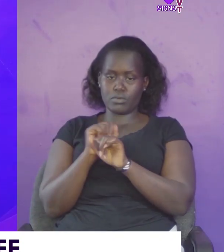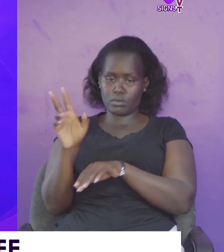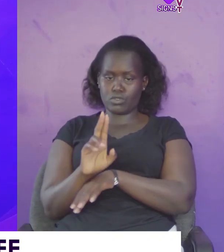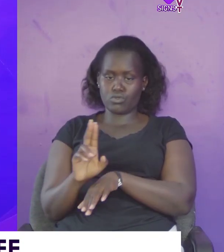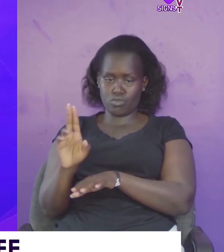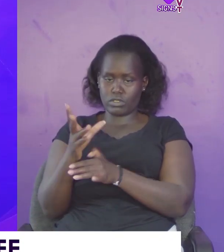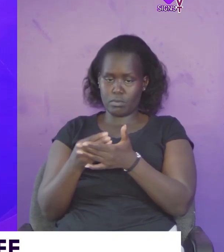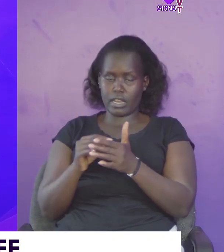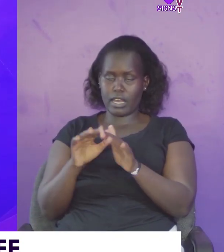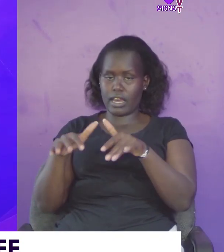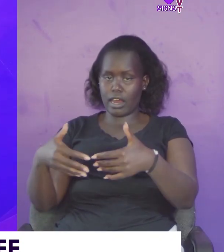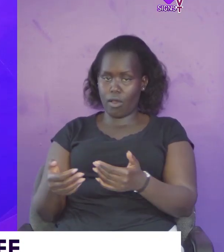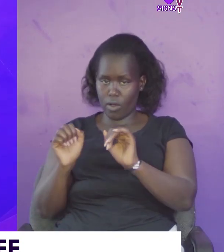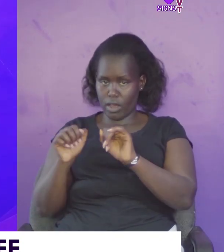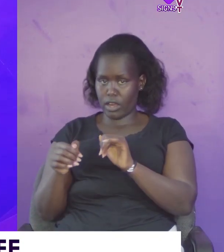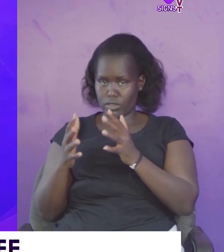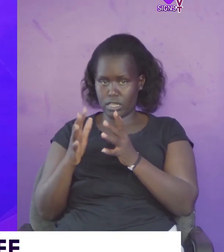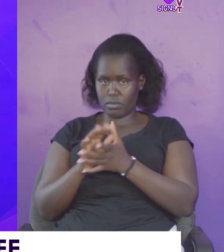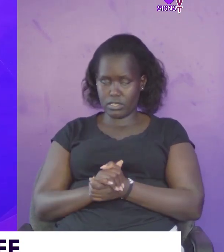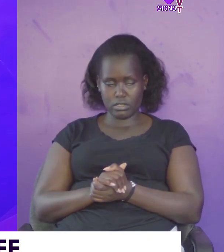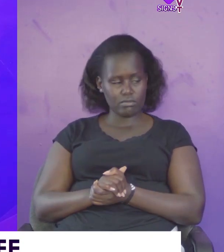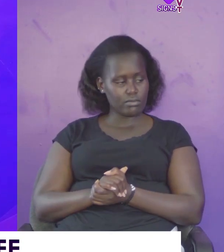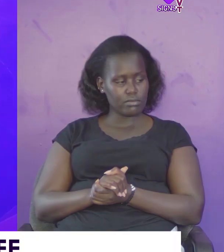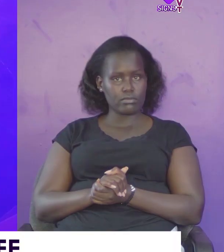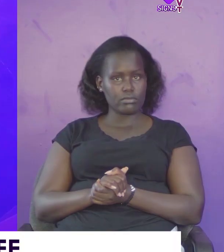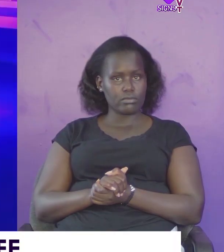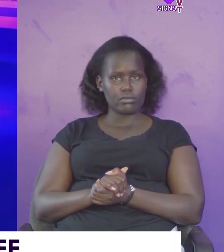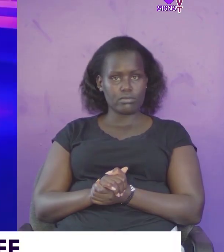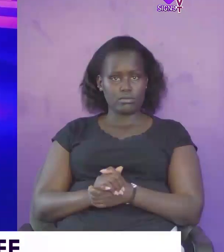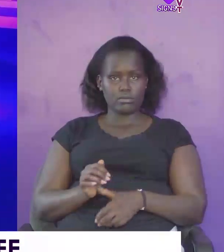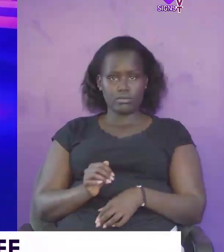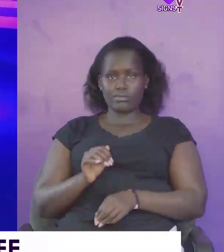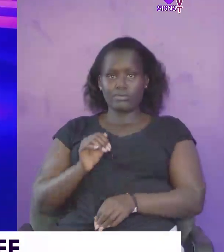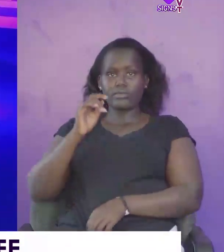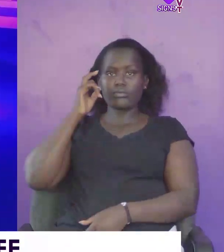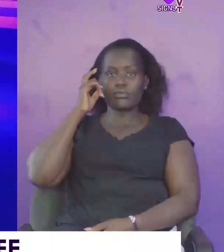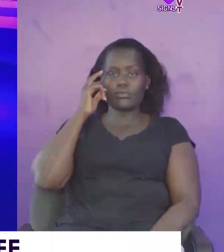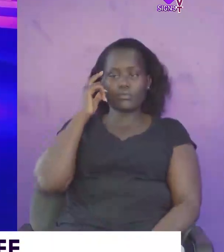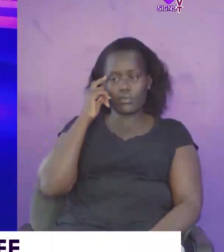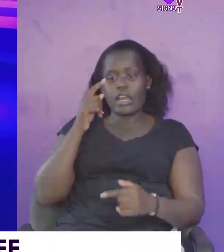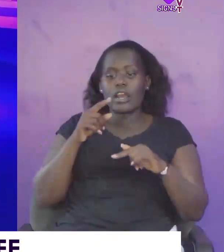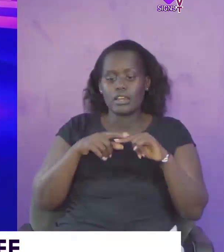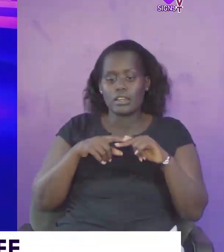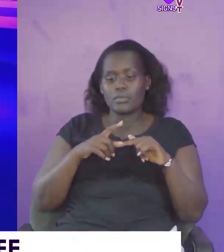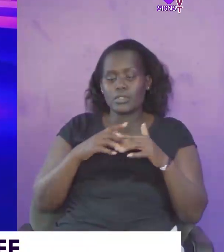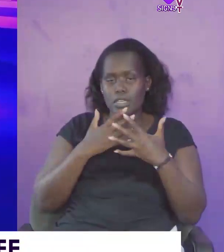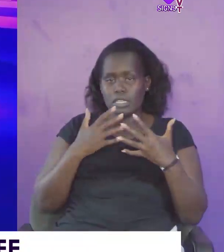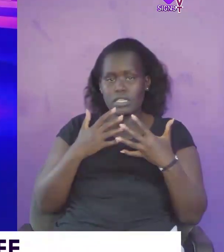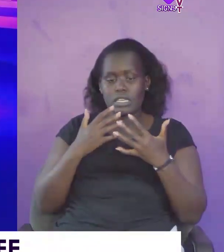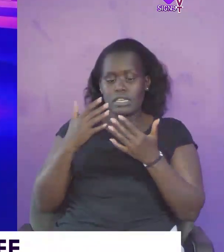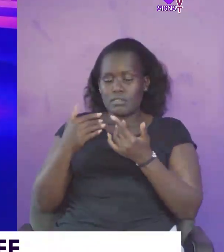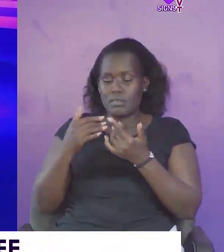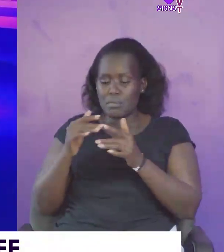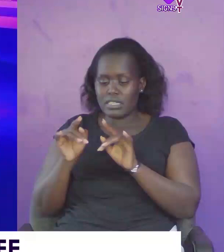it. Yeah, I think it depends also with the parameters, because at the same time, probably